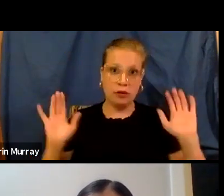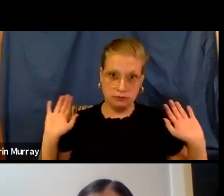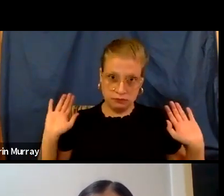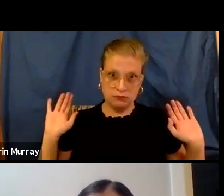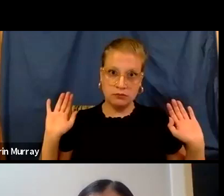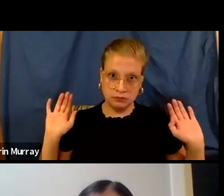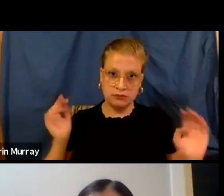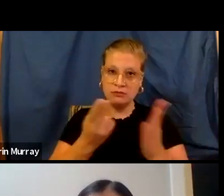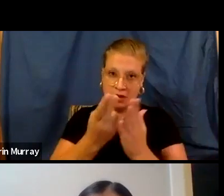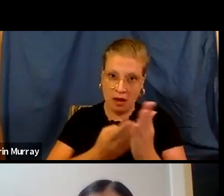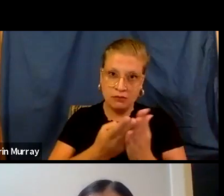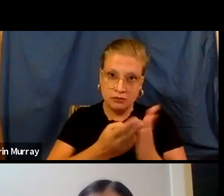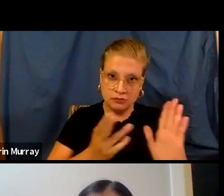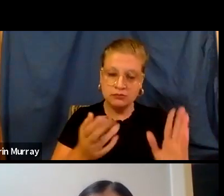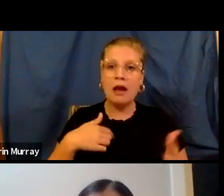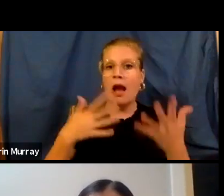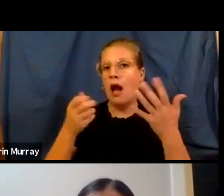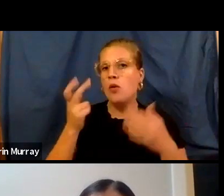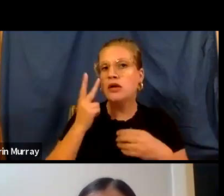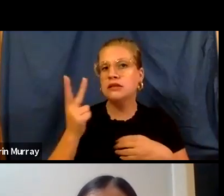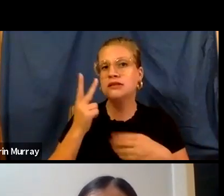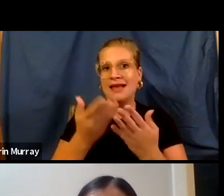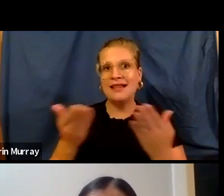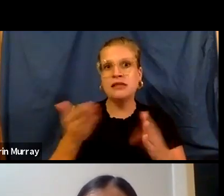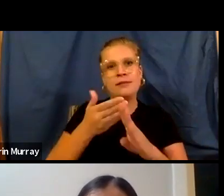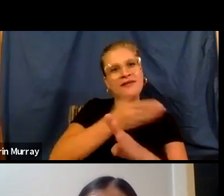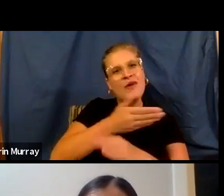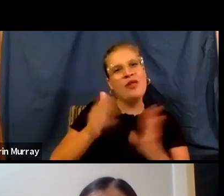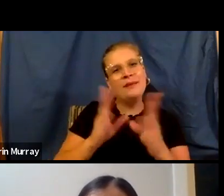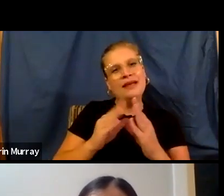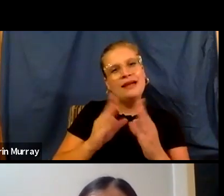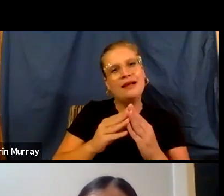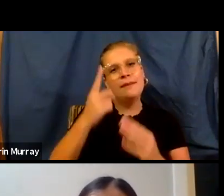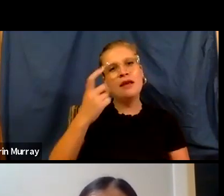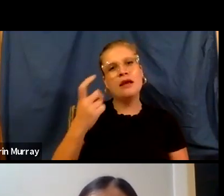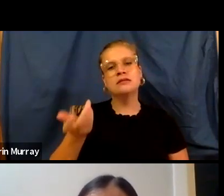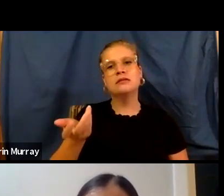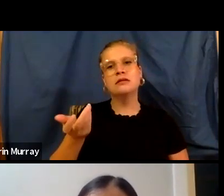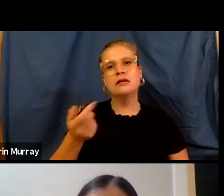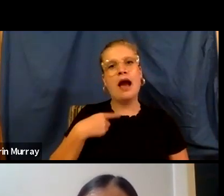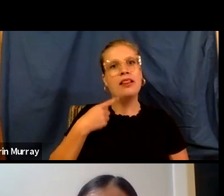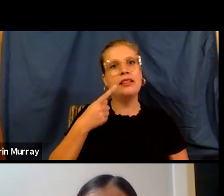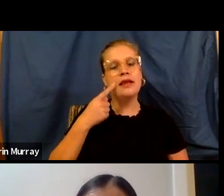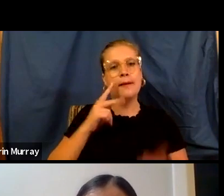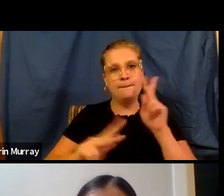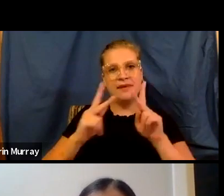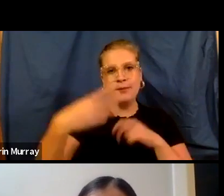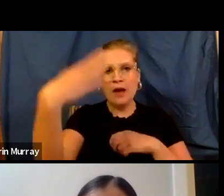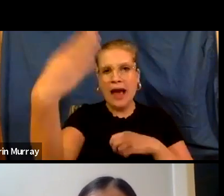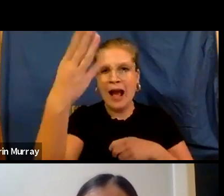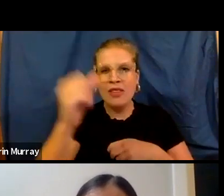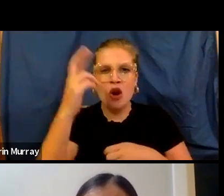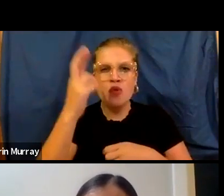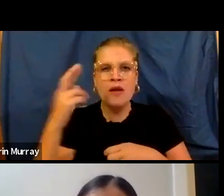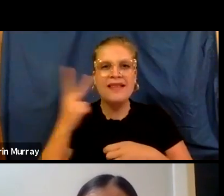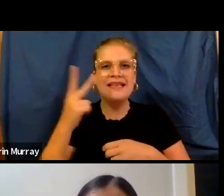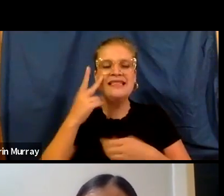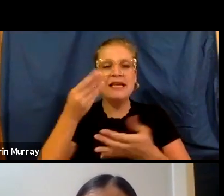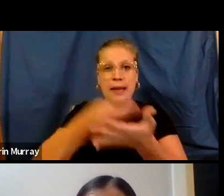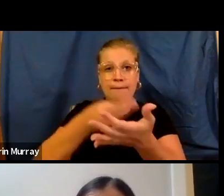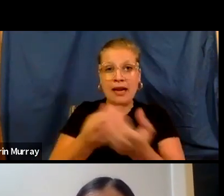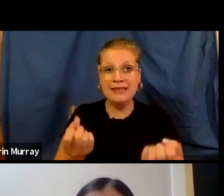because it's like I want to see things before the meeting because, I think the thing that folks out there don't realize when they see the dollar amount that